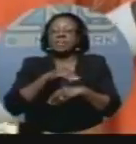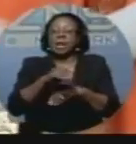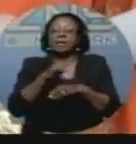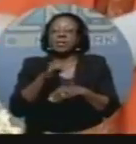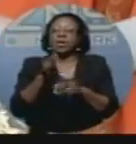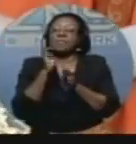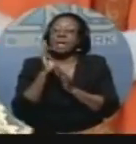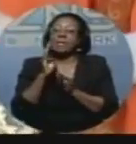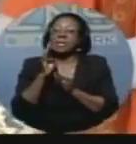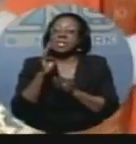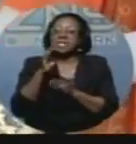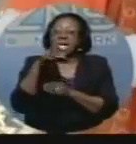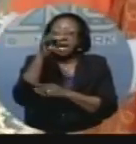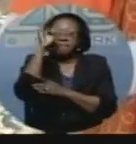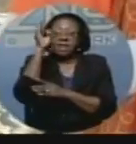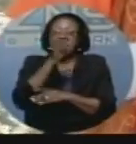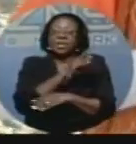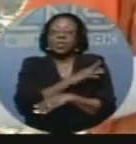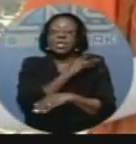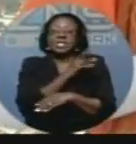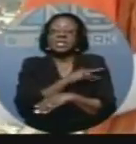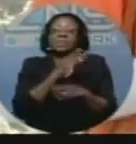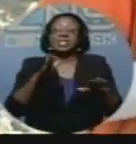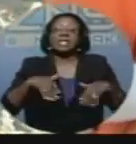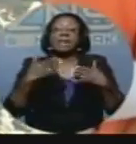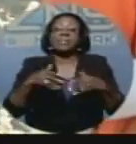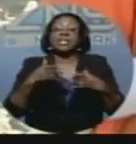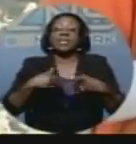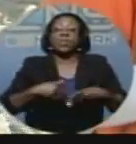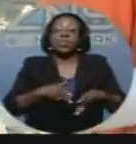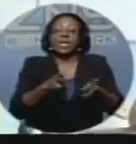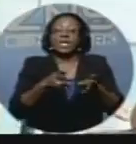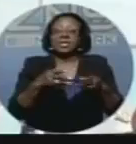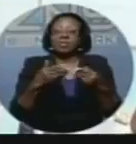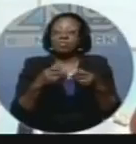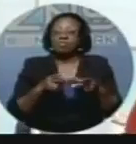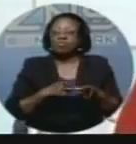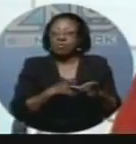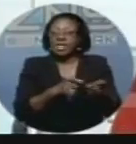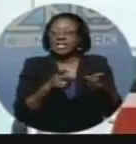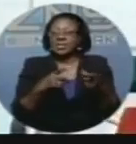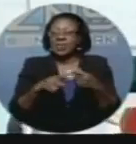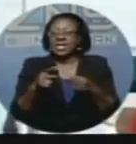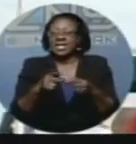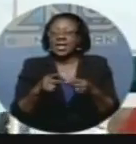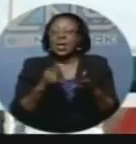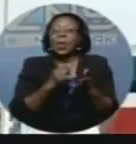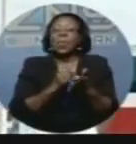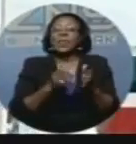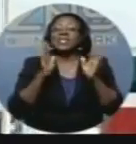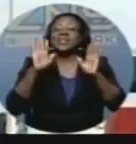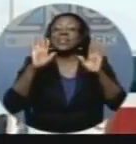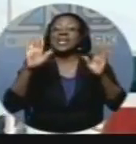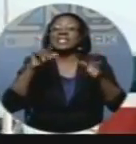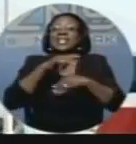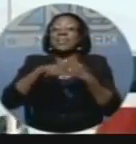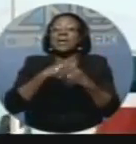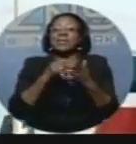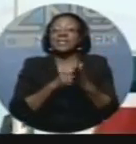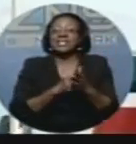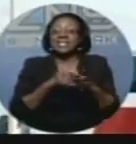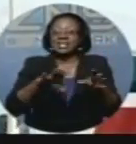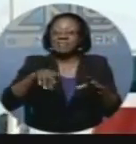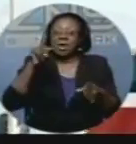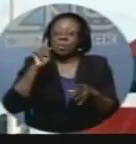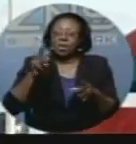2013, Franklyn Wilson, was happy with the way the race weekend 2013 turned out. What is amazing about this, I just found one of the